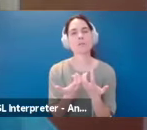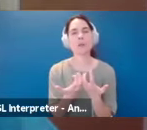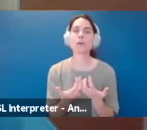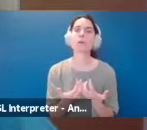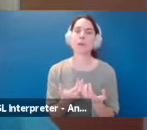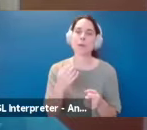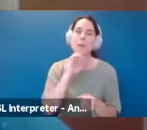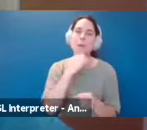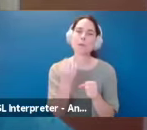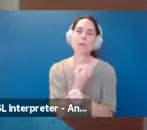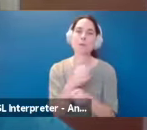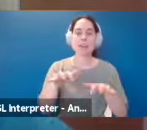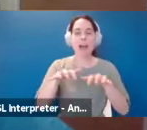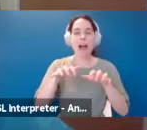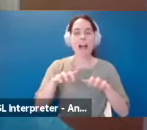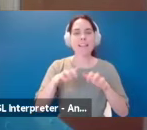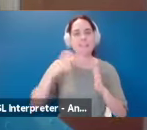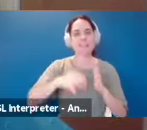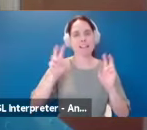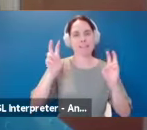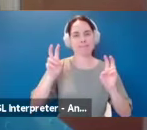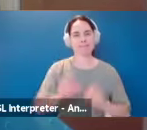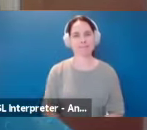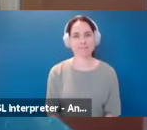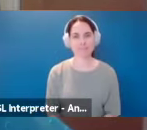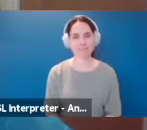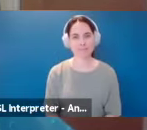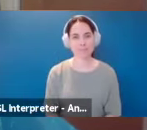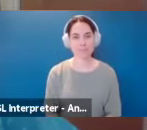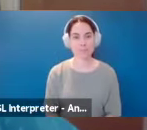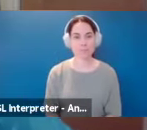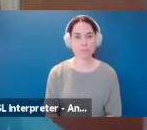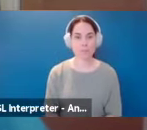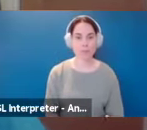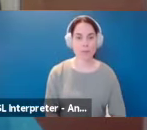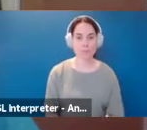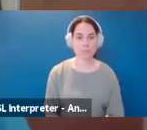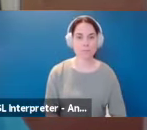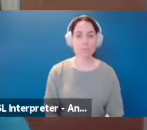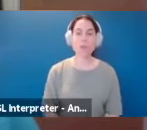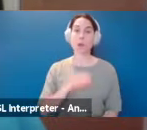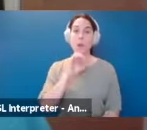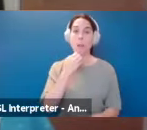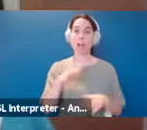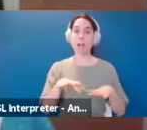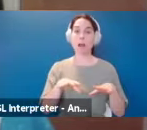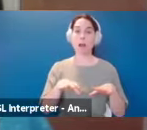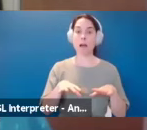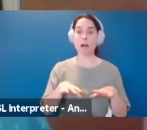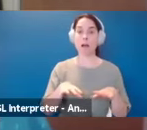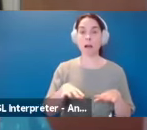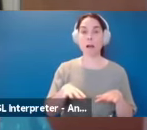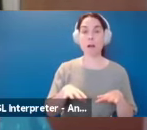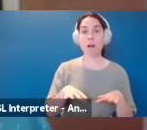And I will begin with Maitri Sara. Each panelist has a minute to answer